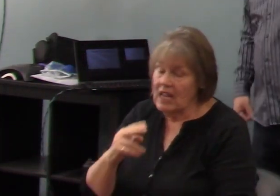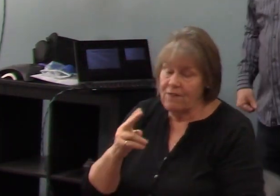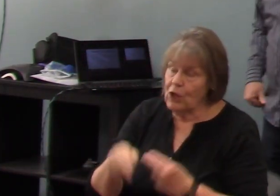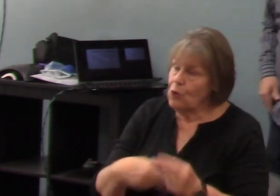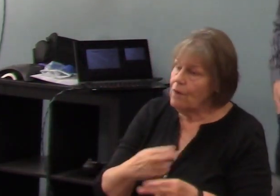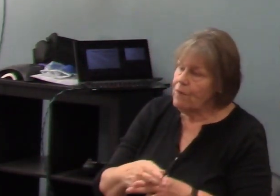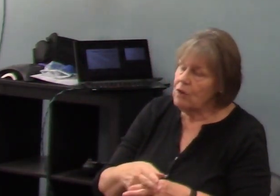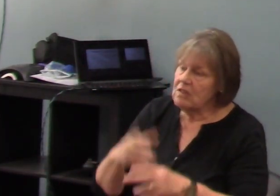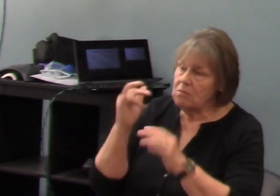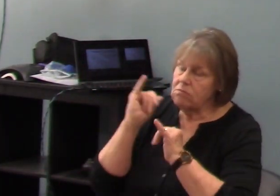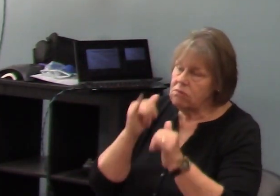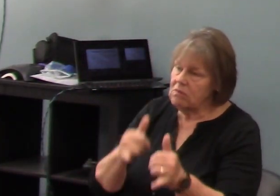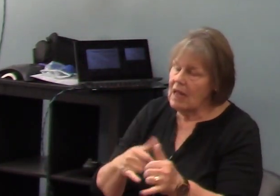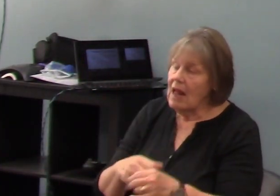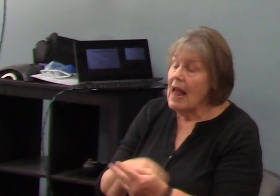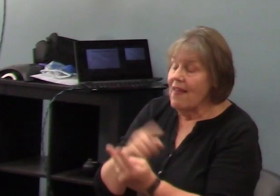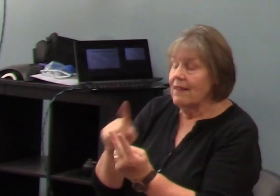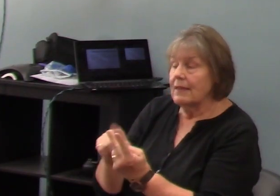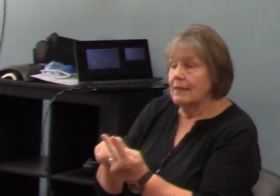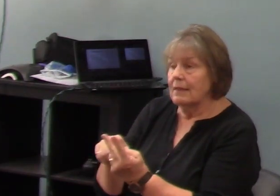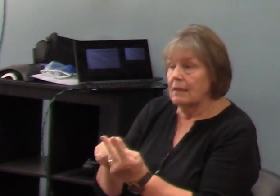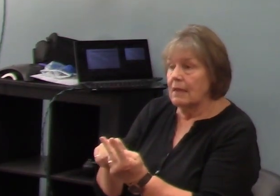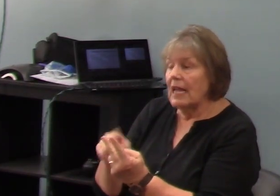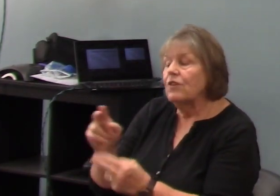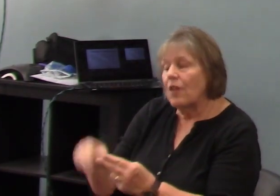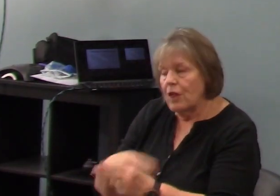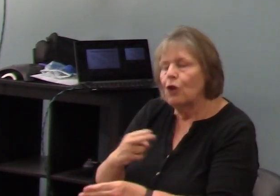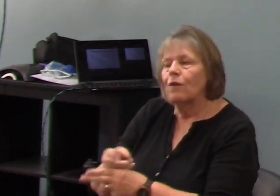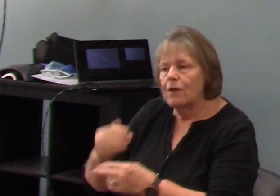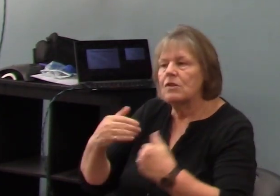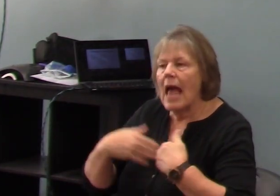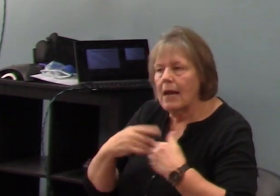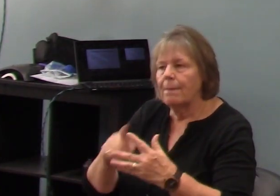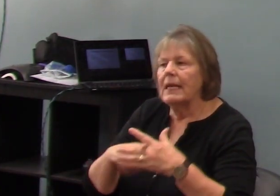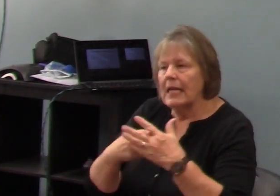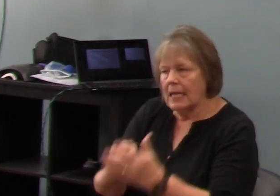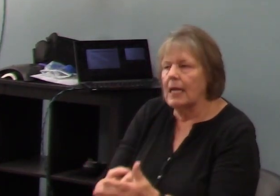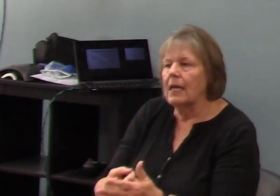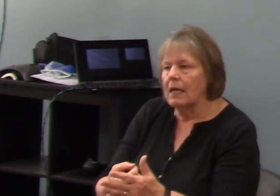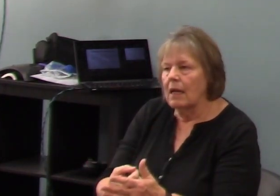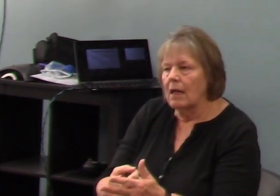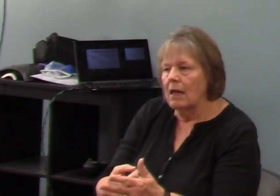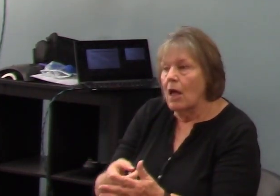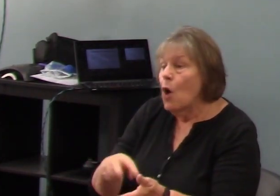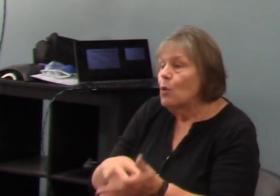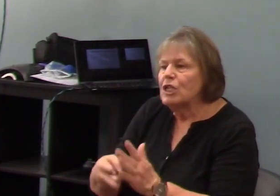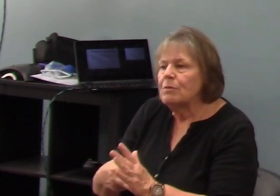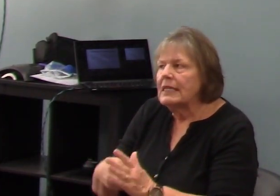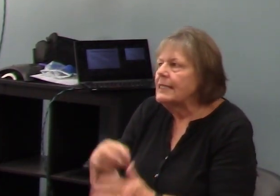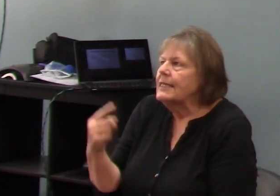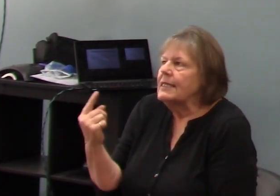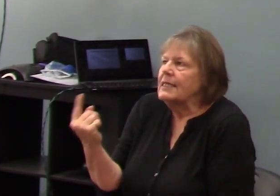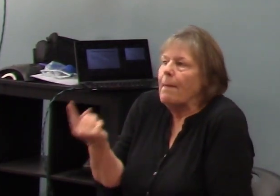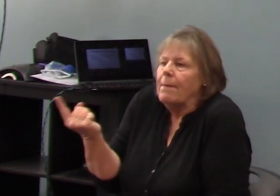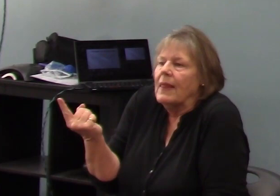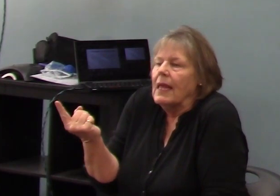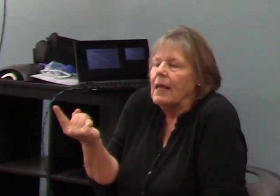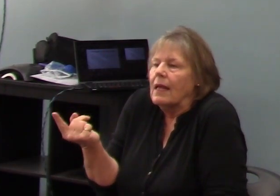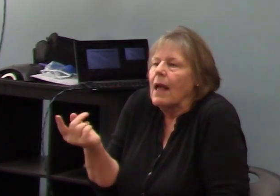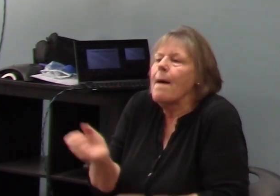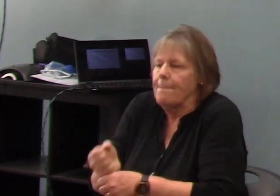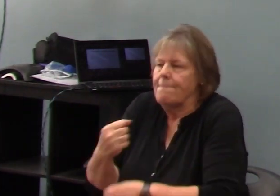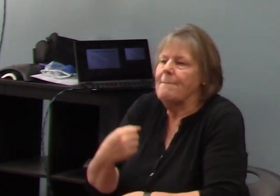Okay, the other possibility is the universe did have a beginning, which means something had to put it here. Something needed to make the